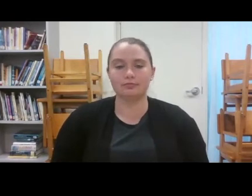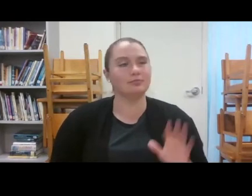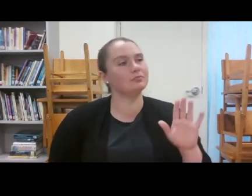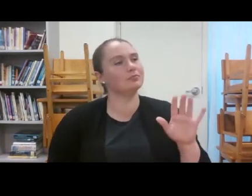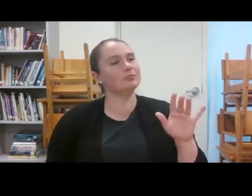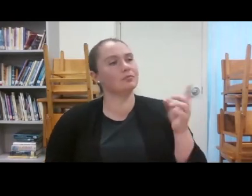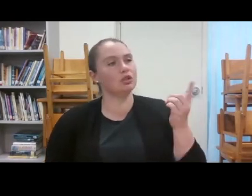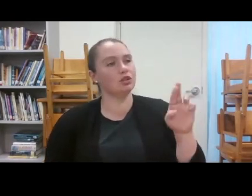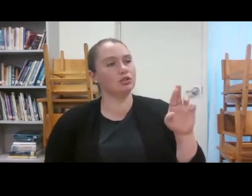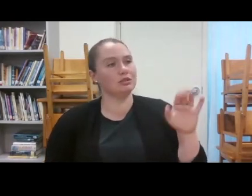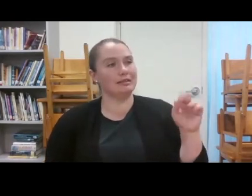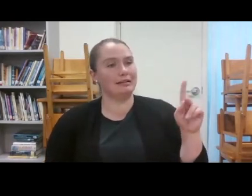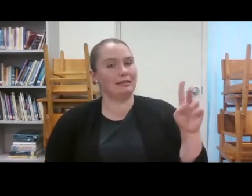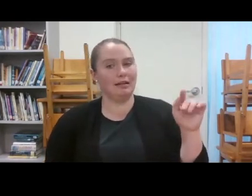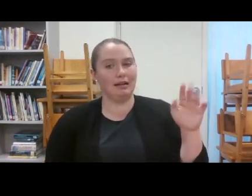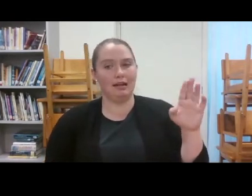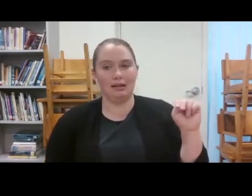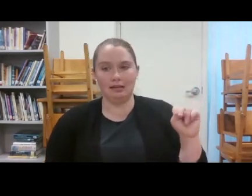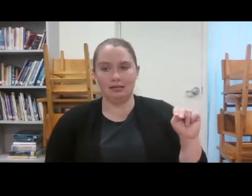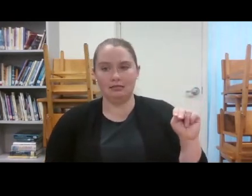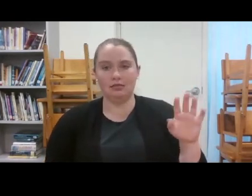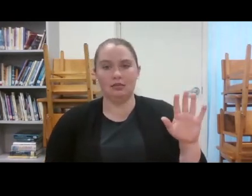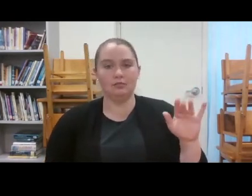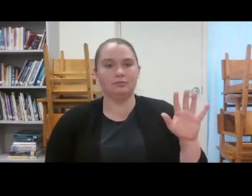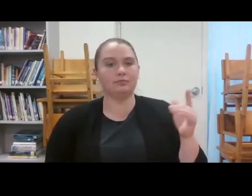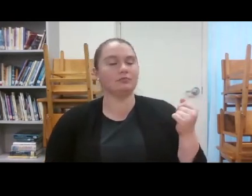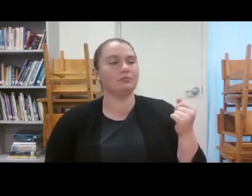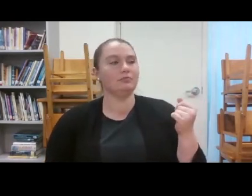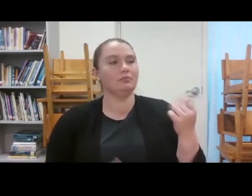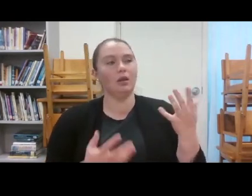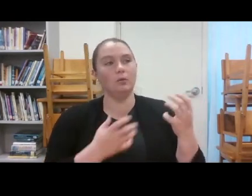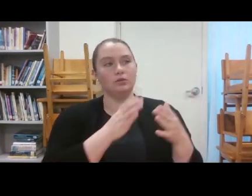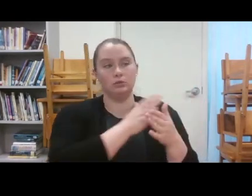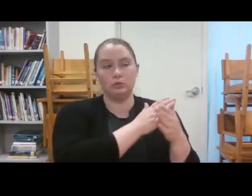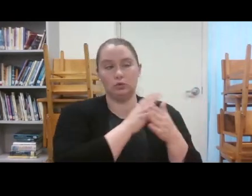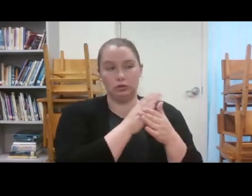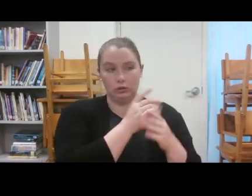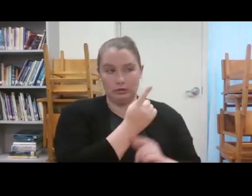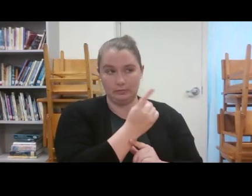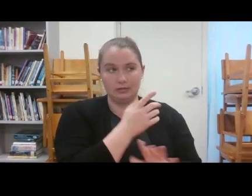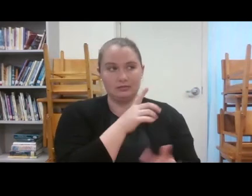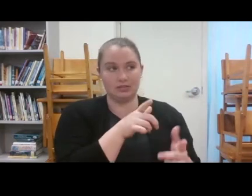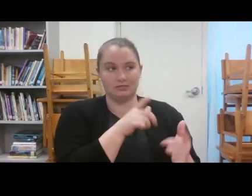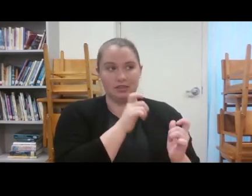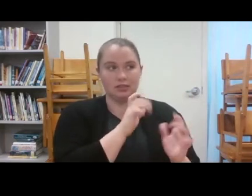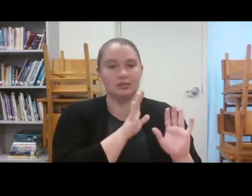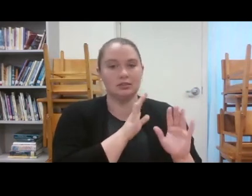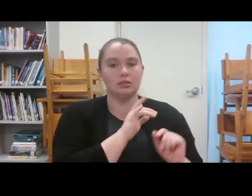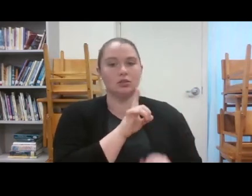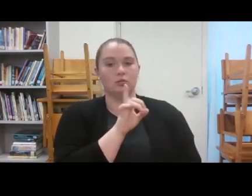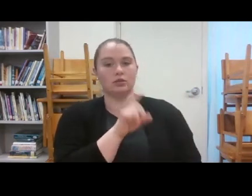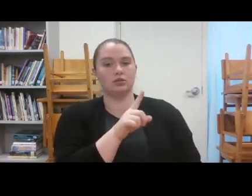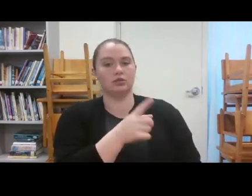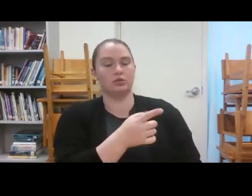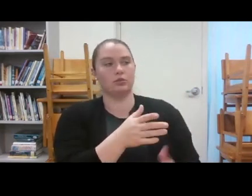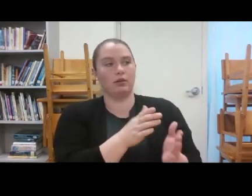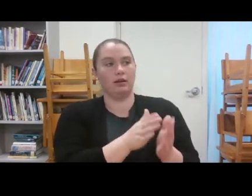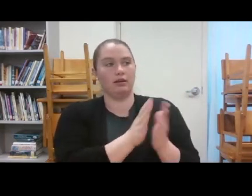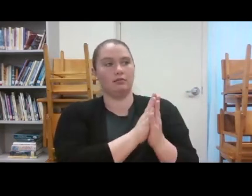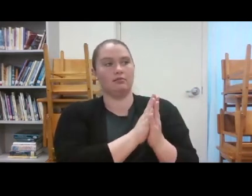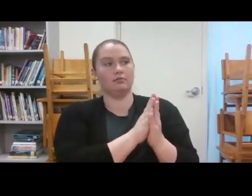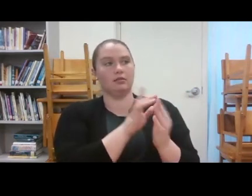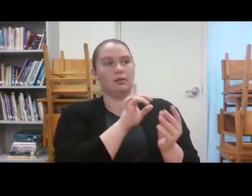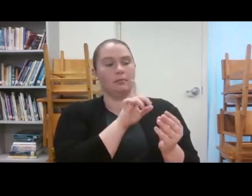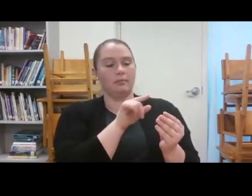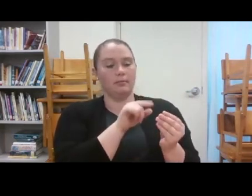Kincannon, this is Jenna. I just wanted to share something really quick. Just the question you had, Ms. Olson, about,